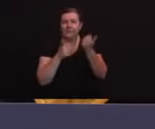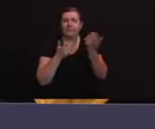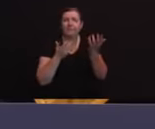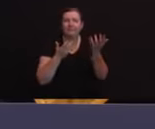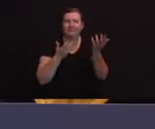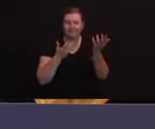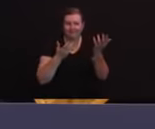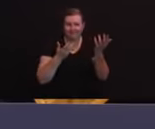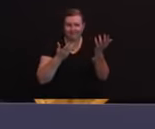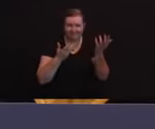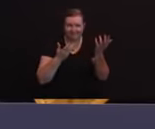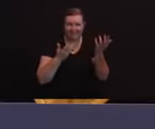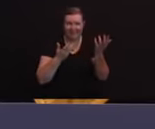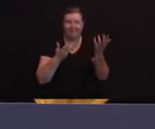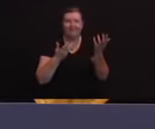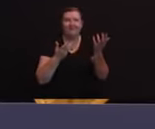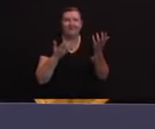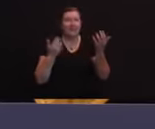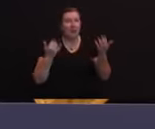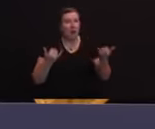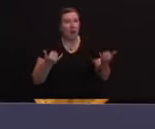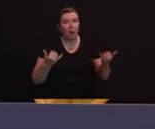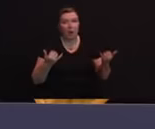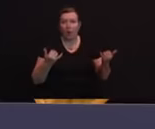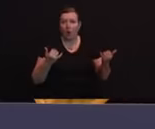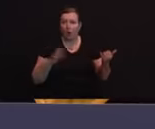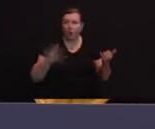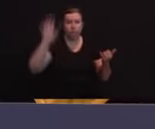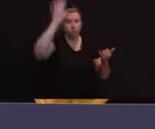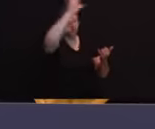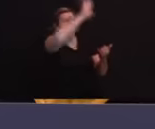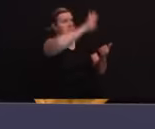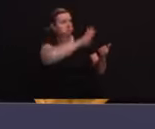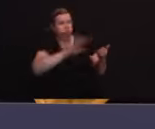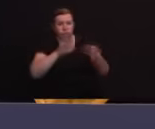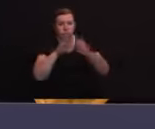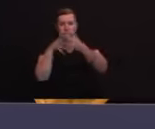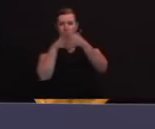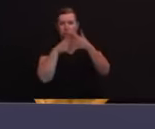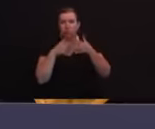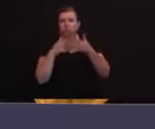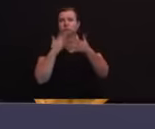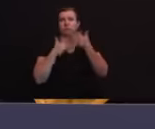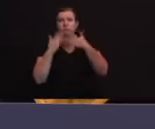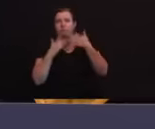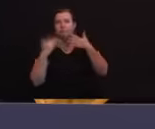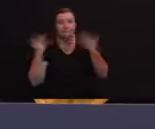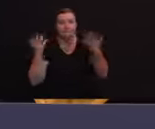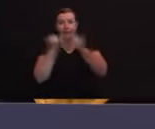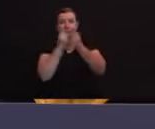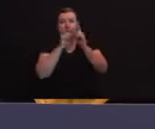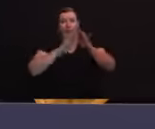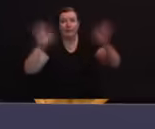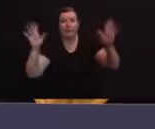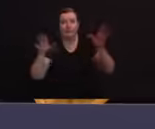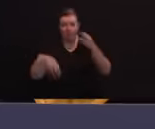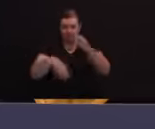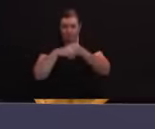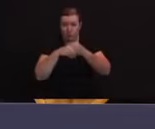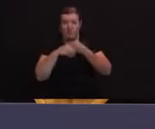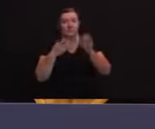workers, and that's not the case. I mean, you look at these maps today, and everyone is on fire, in many cases more on fire than we